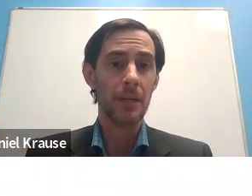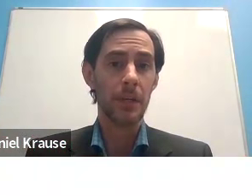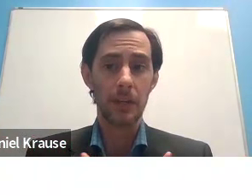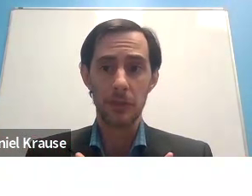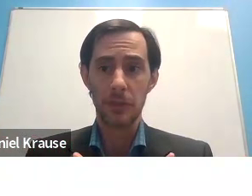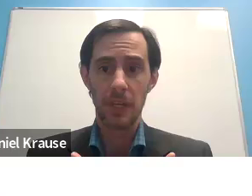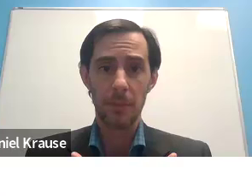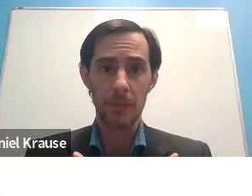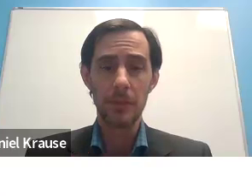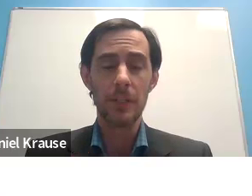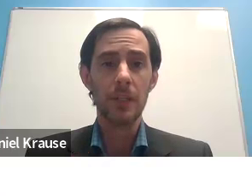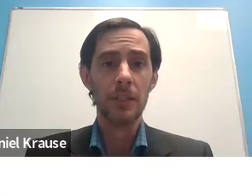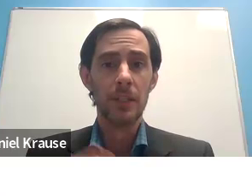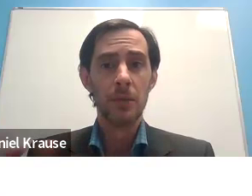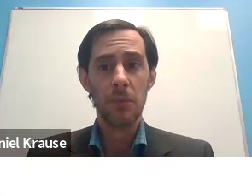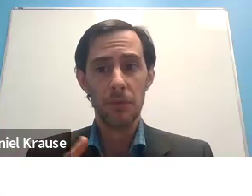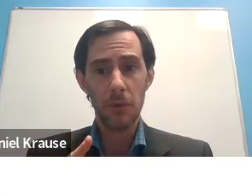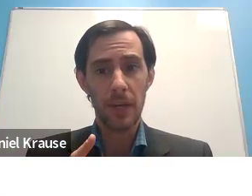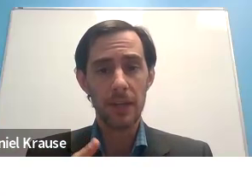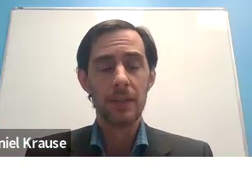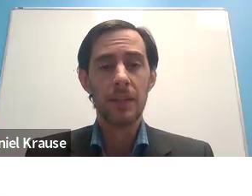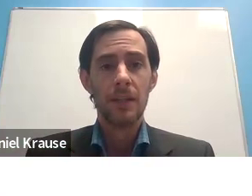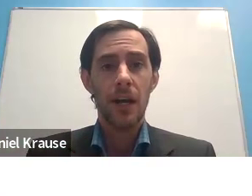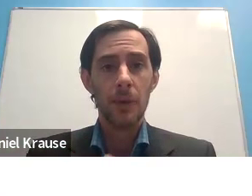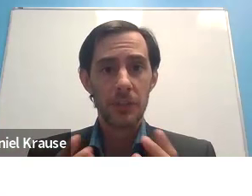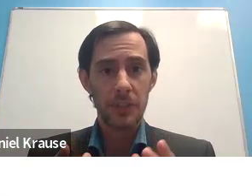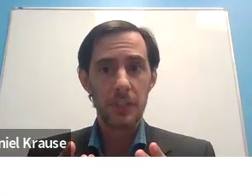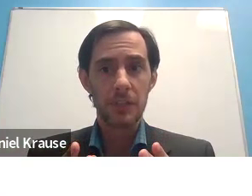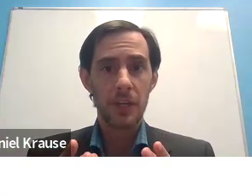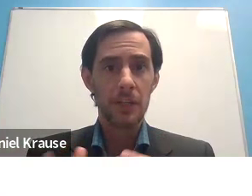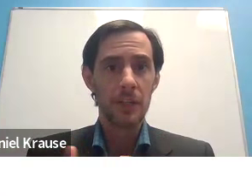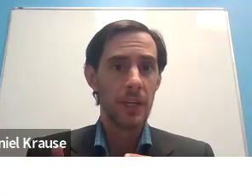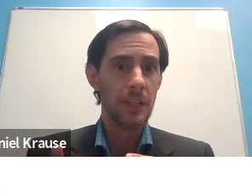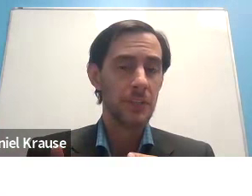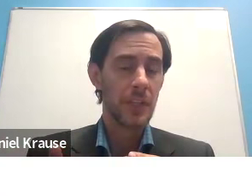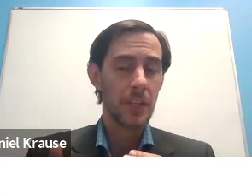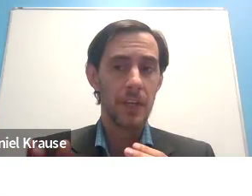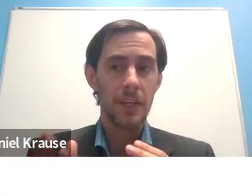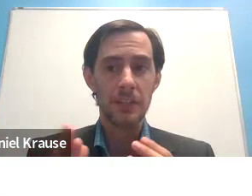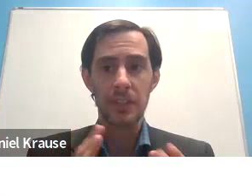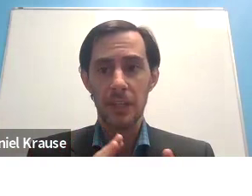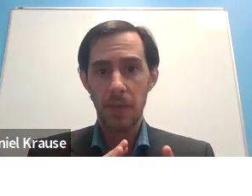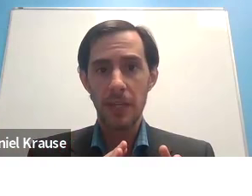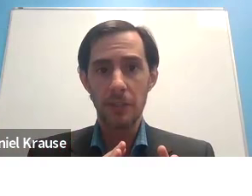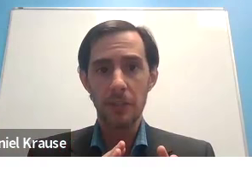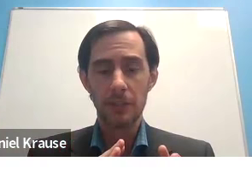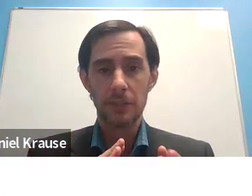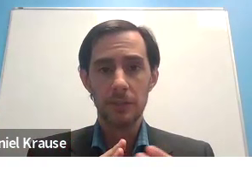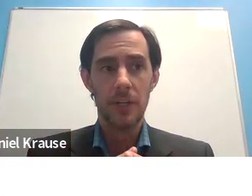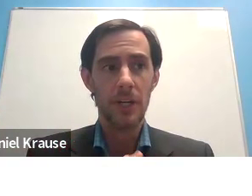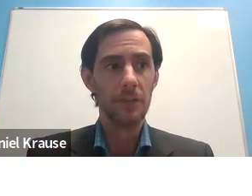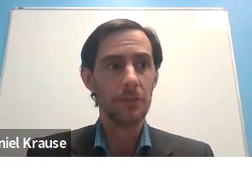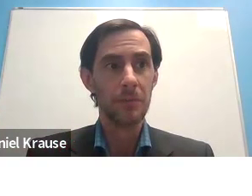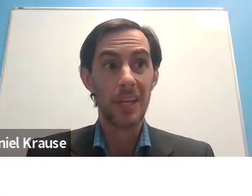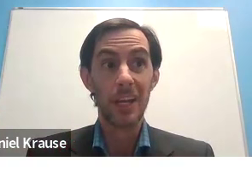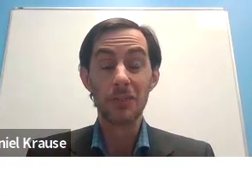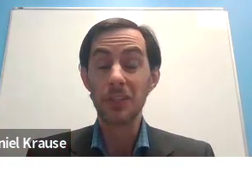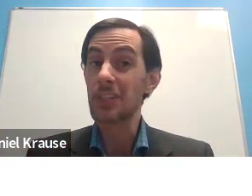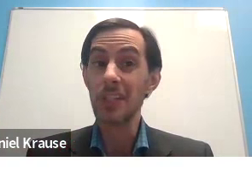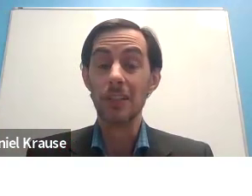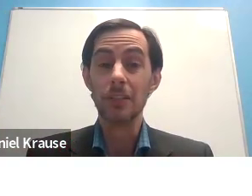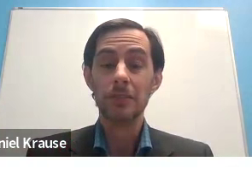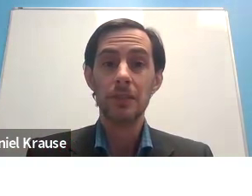during pandemic. I took that opportunity. Before that, I was a set designer and scenic painter from